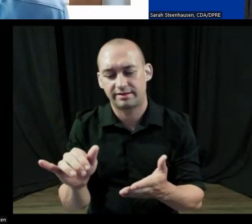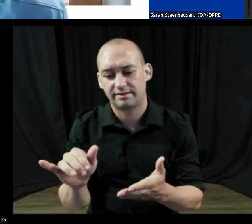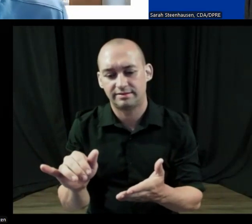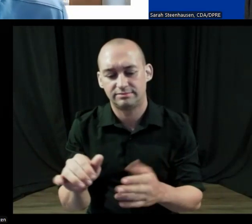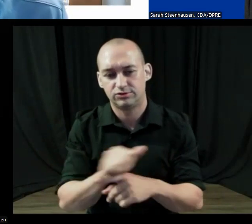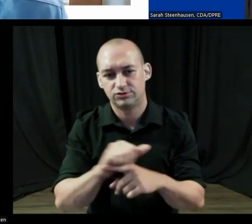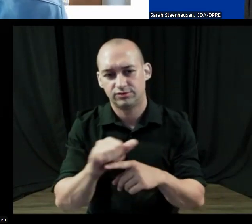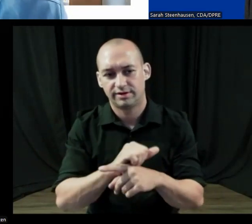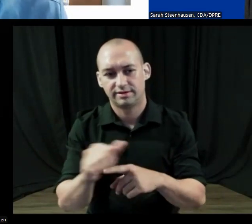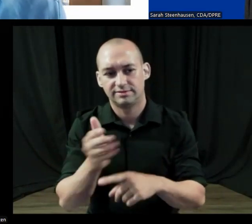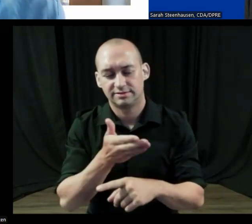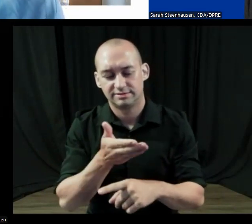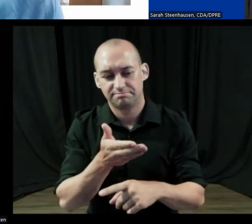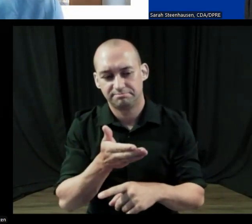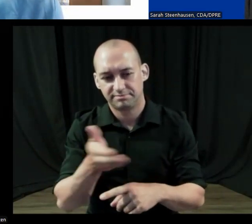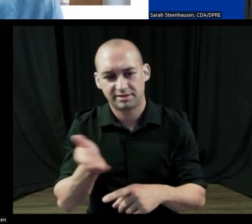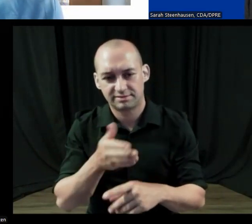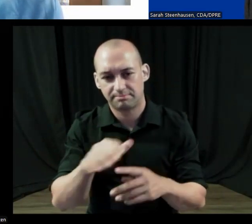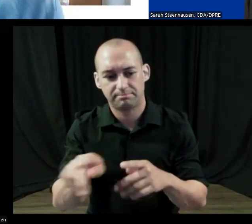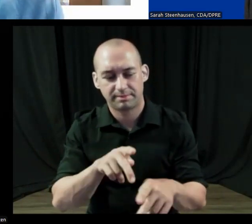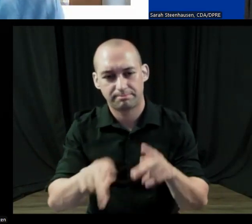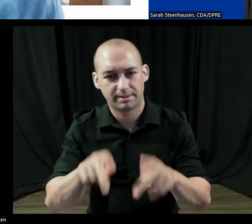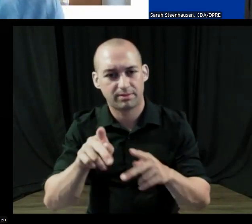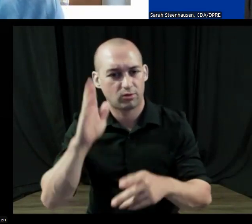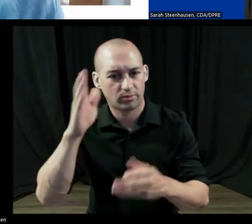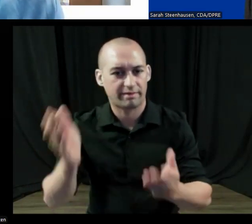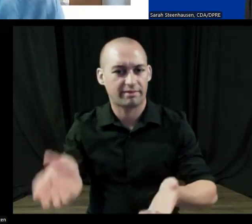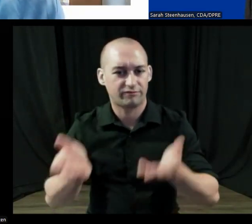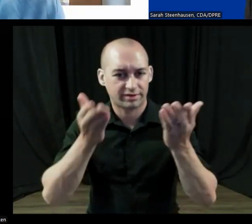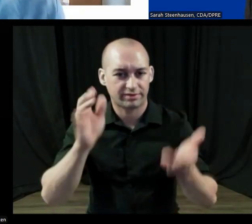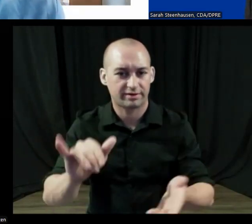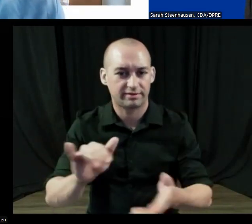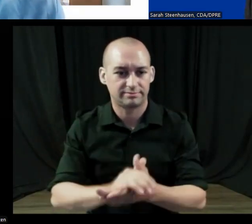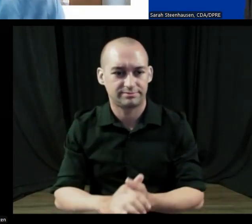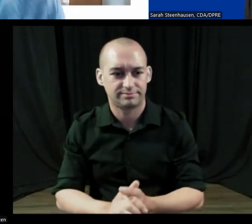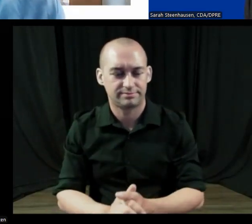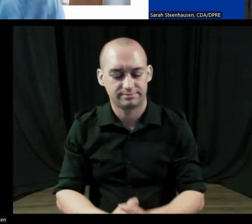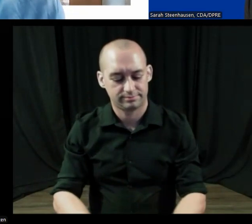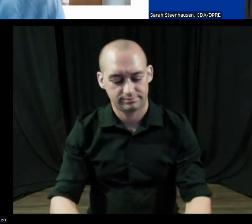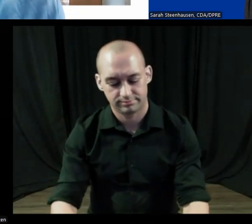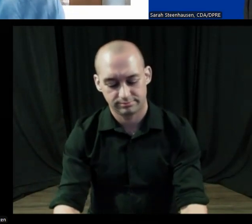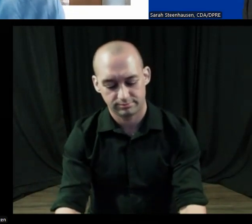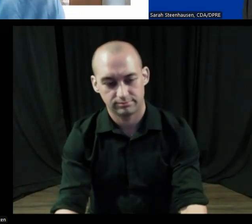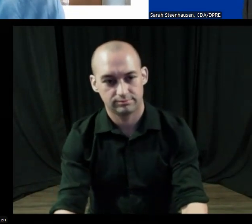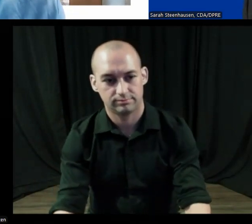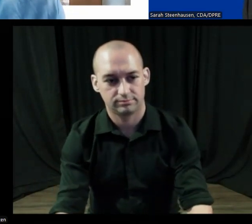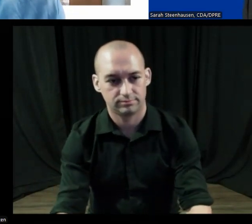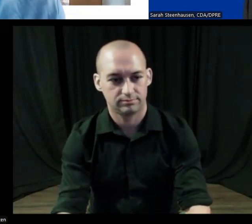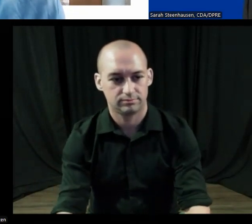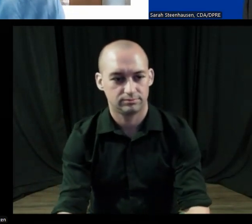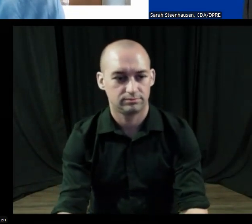will elevate those. Thank you so much, Mark. Okay, there are no